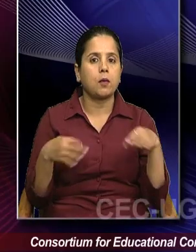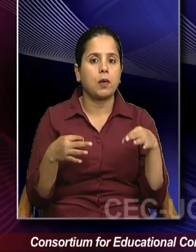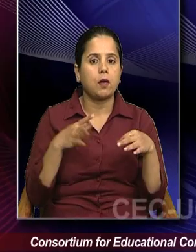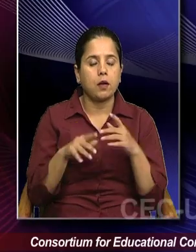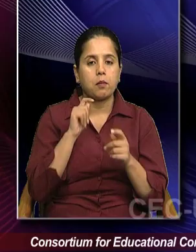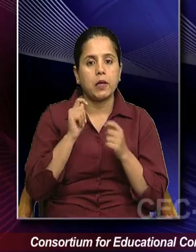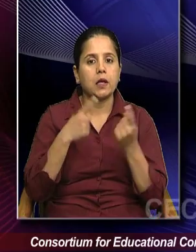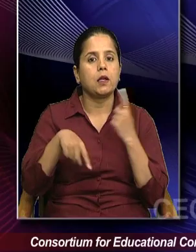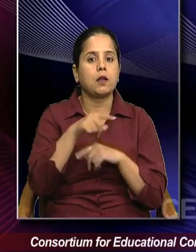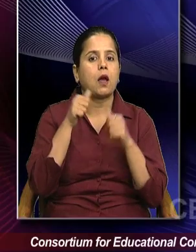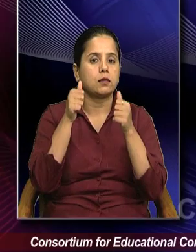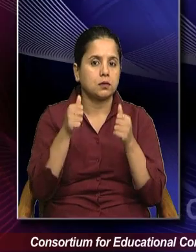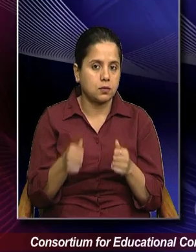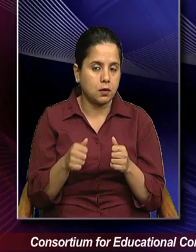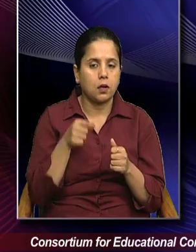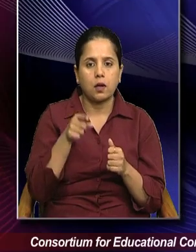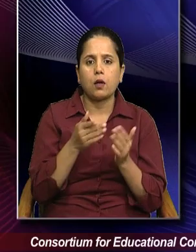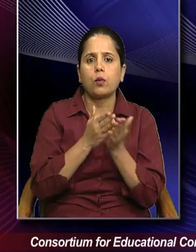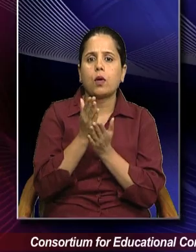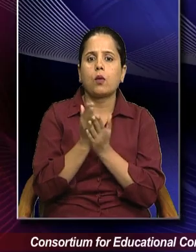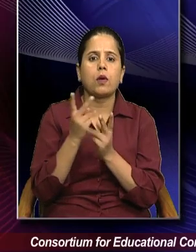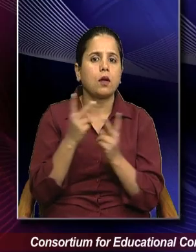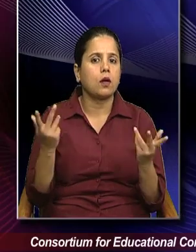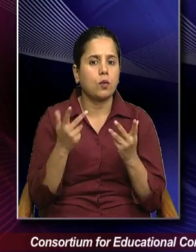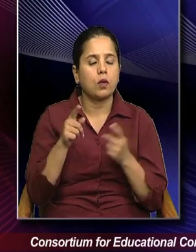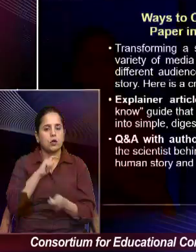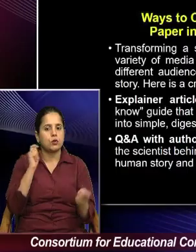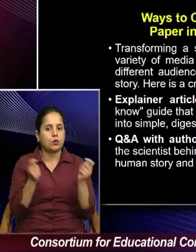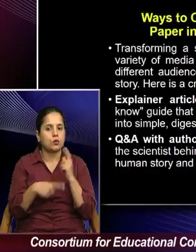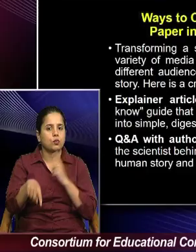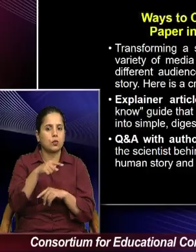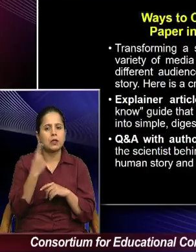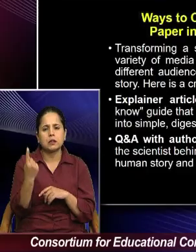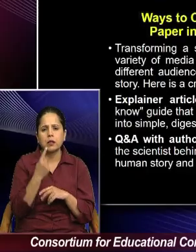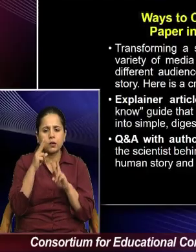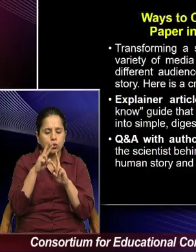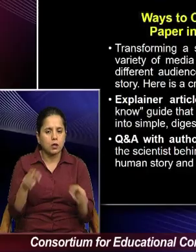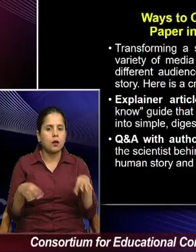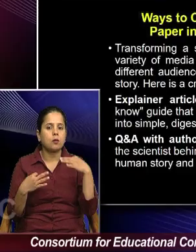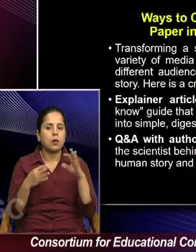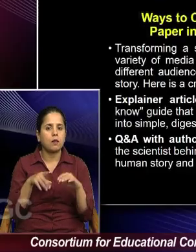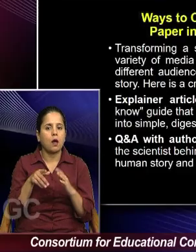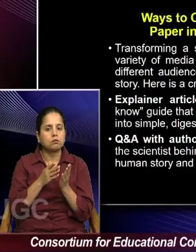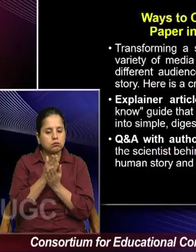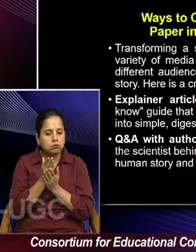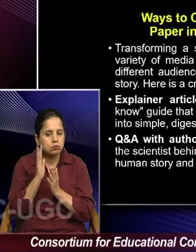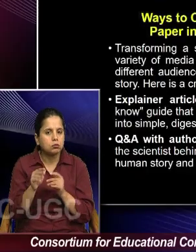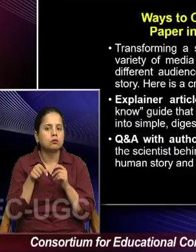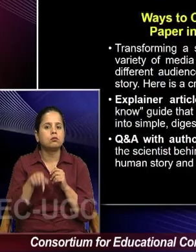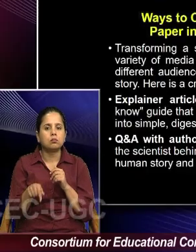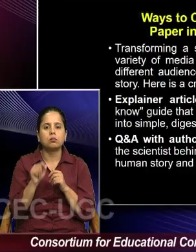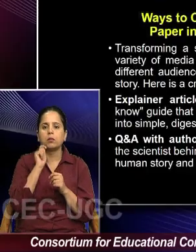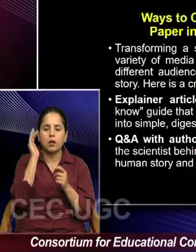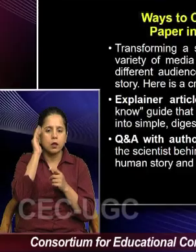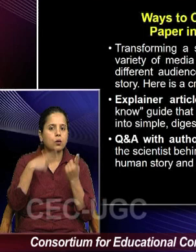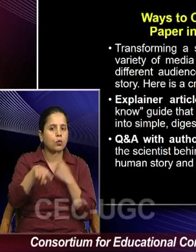media outputs. And what are the ways? Transforming a single research paper into a variety of media output allow